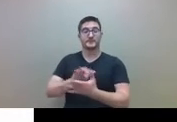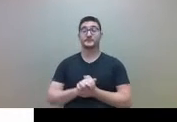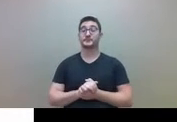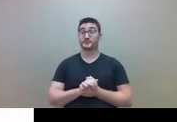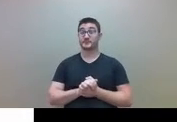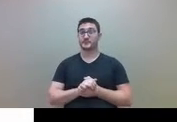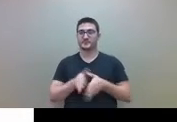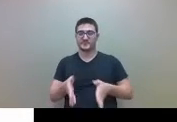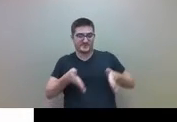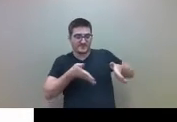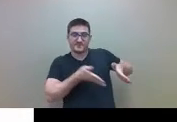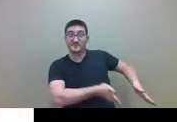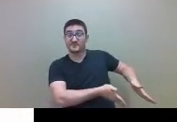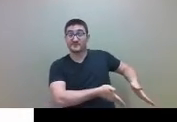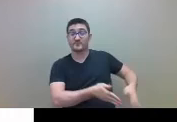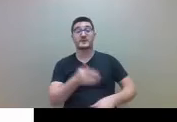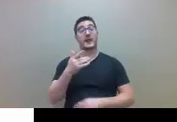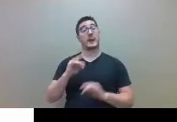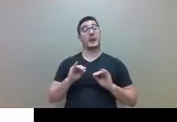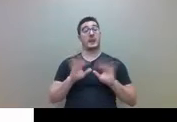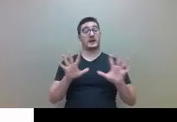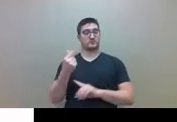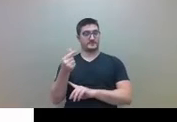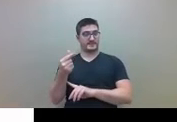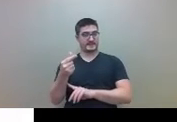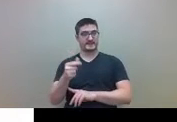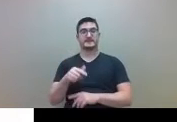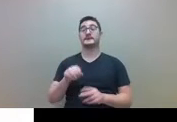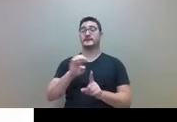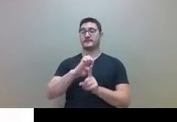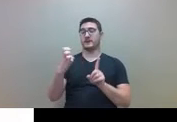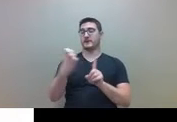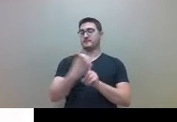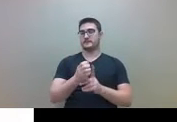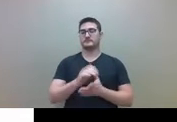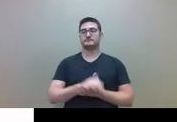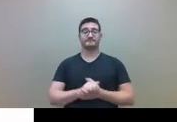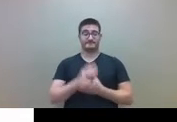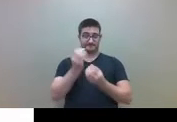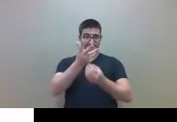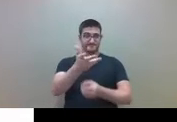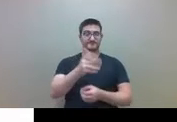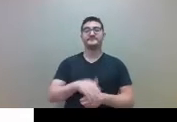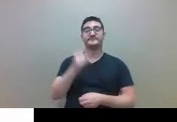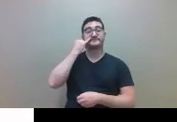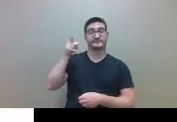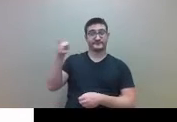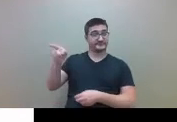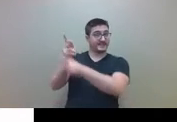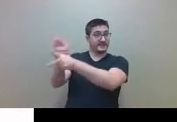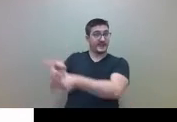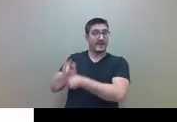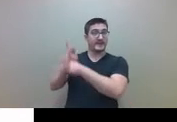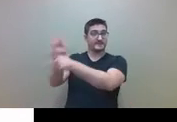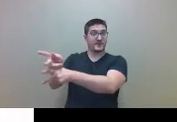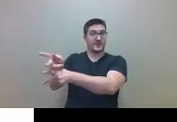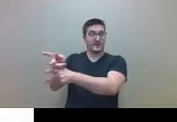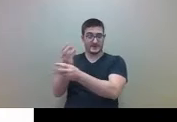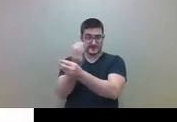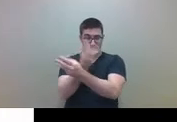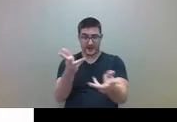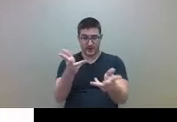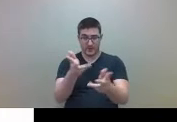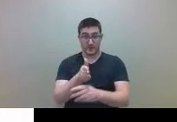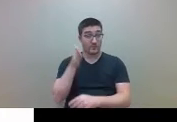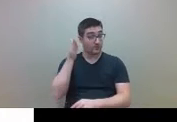This is interesting. When you become a caregiver, well, your house is one of the first things to go right down the tube. So